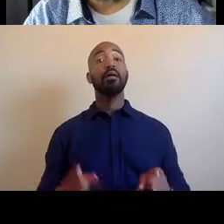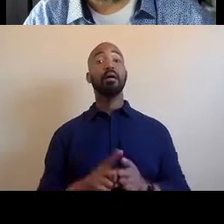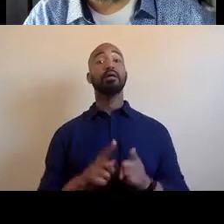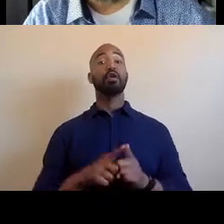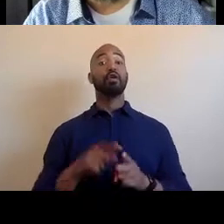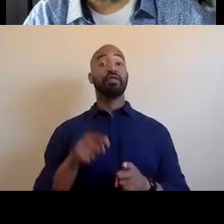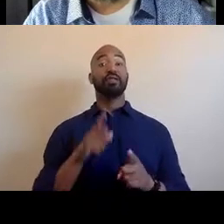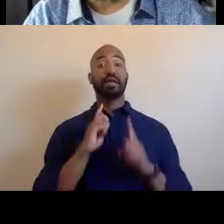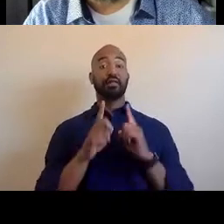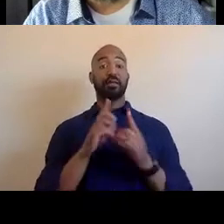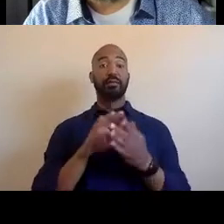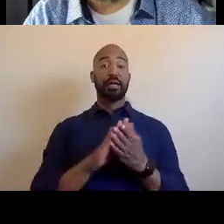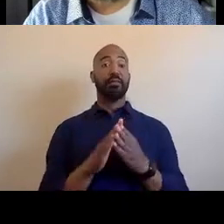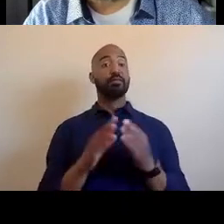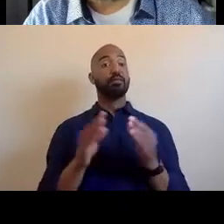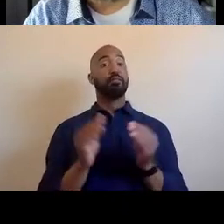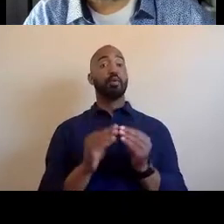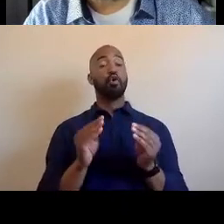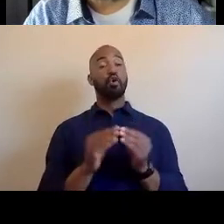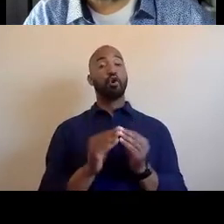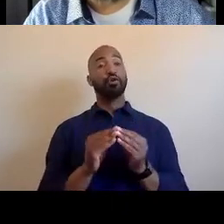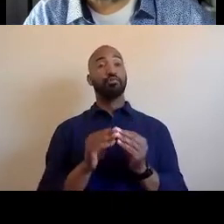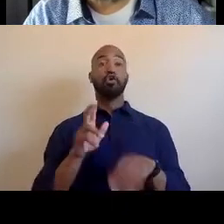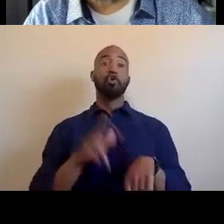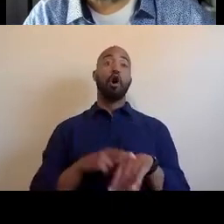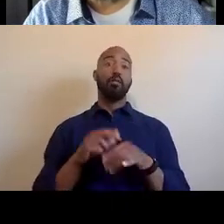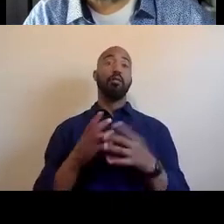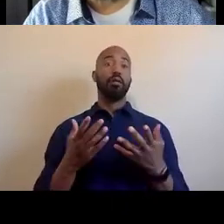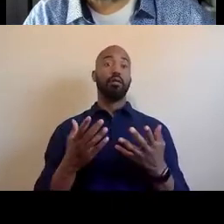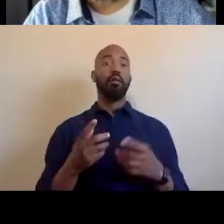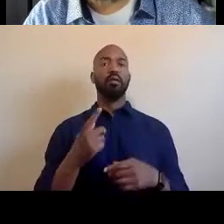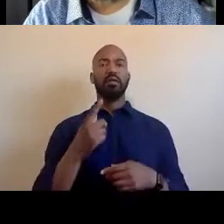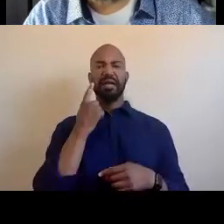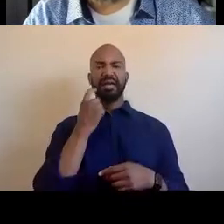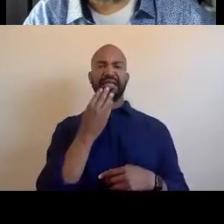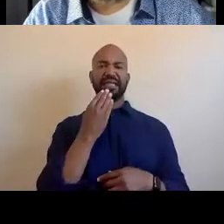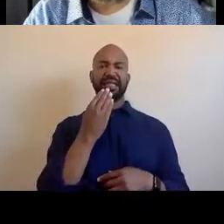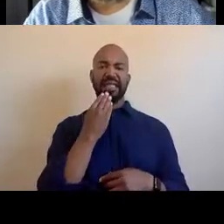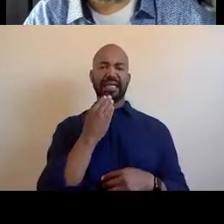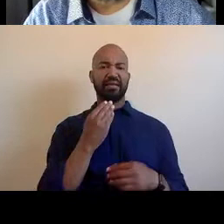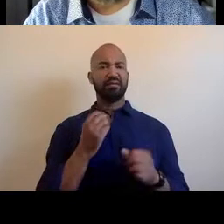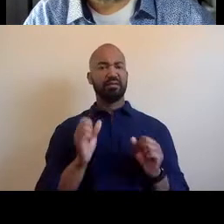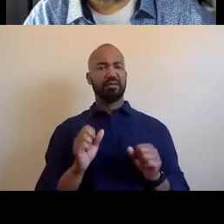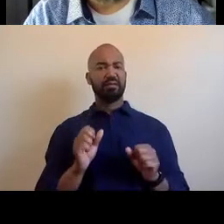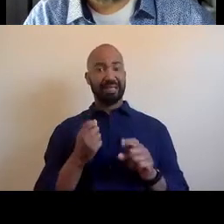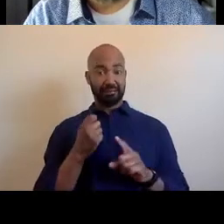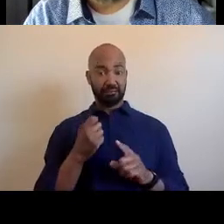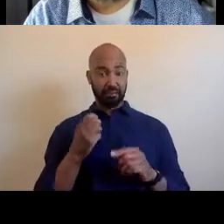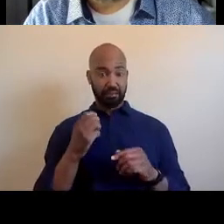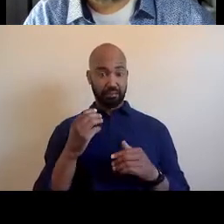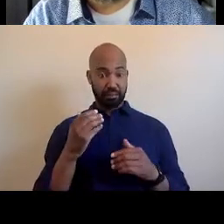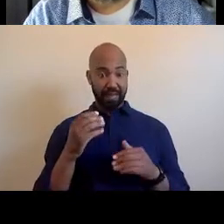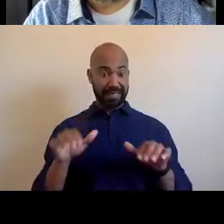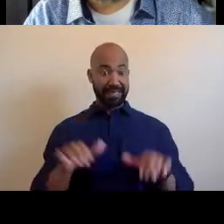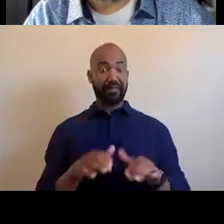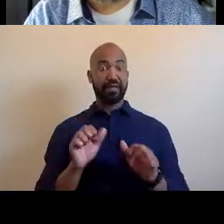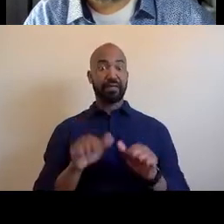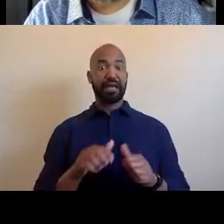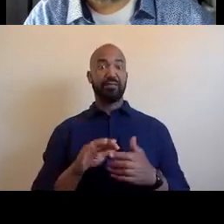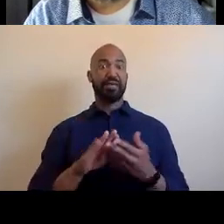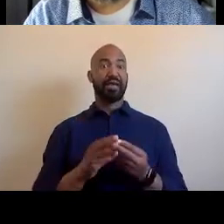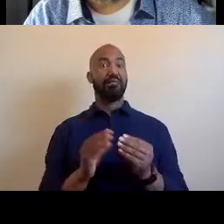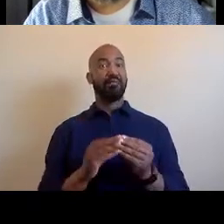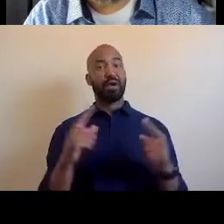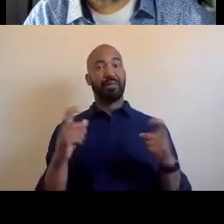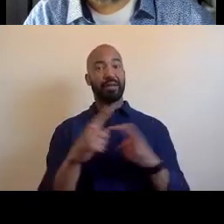because eating can be a complicated relationship for a lot of us. Comfort eating occurs,